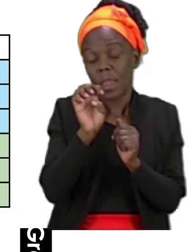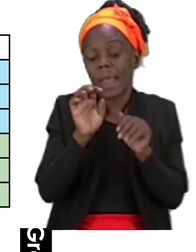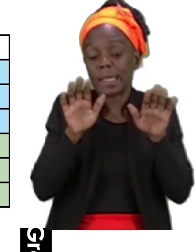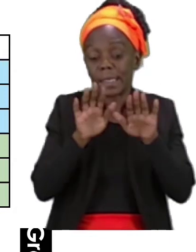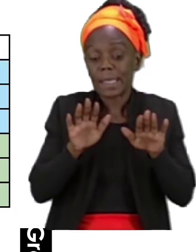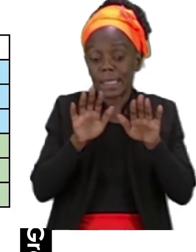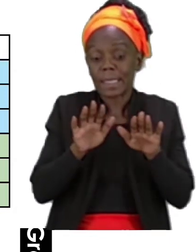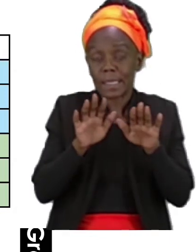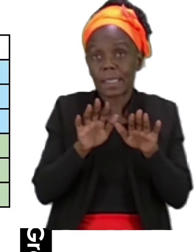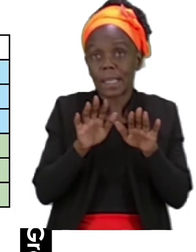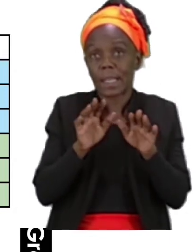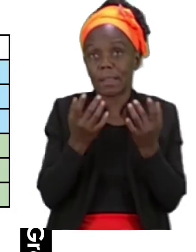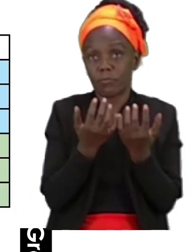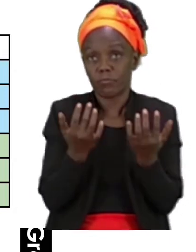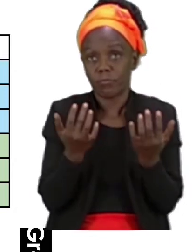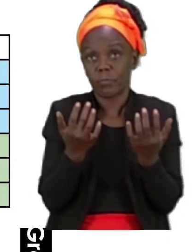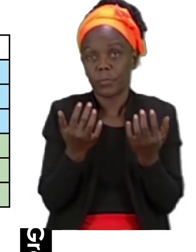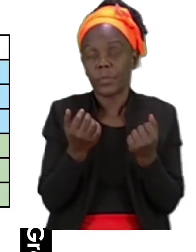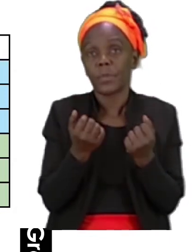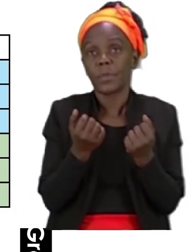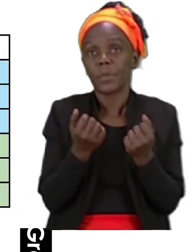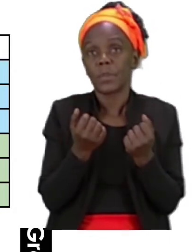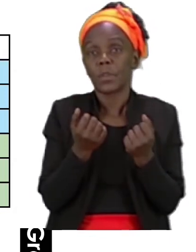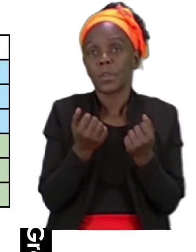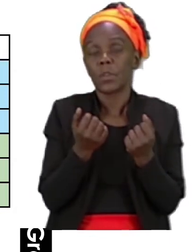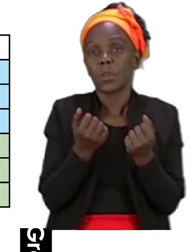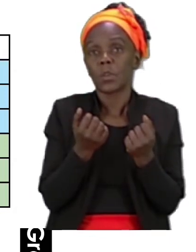plural here, from changing it to a